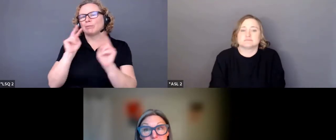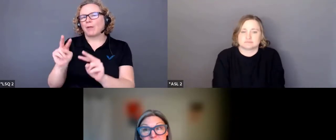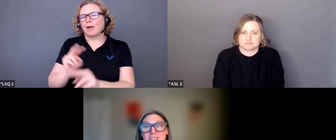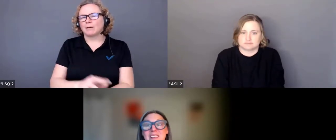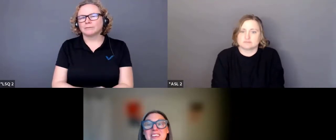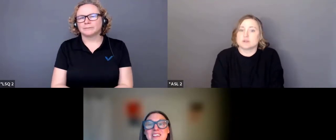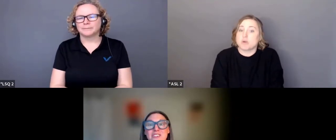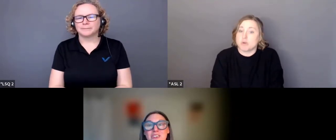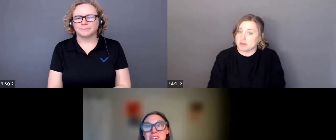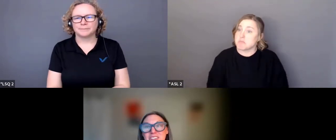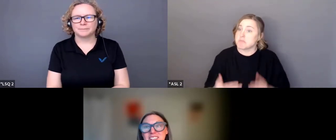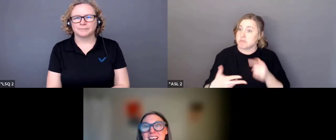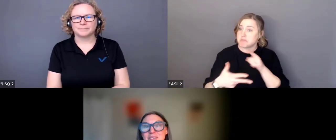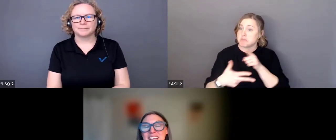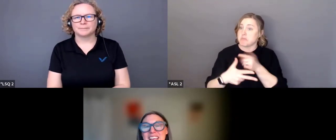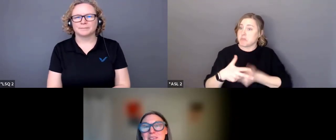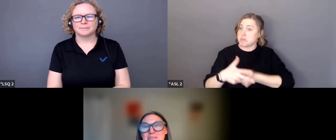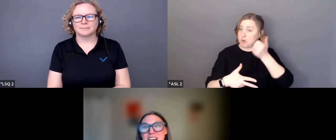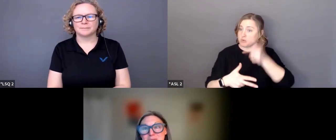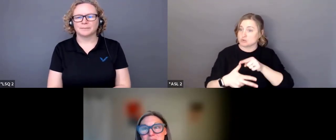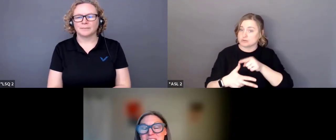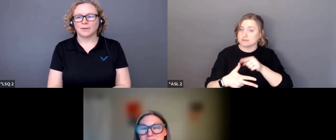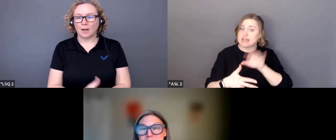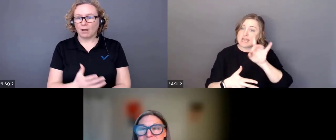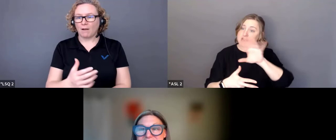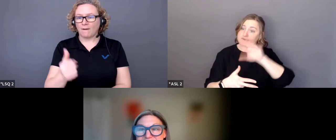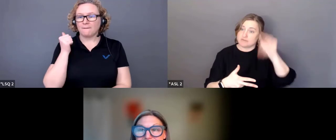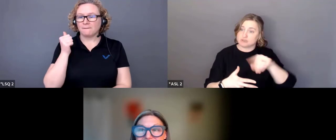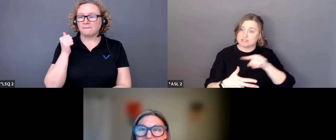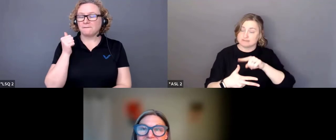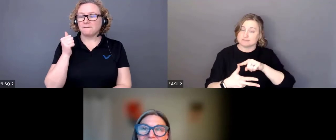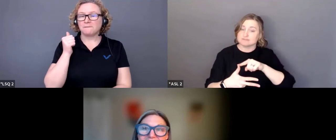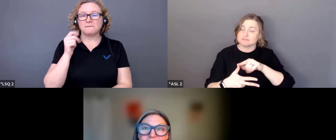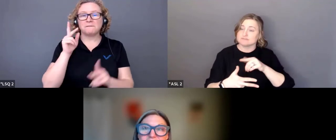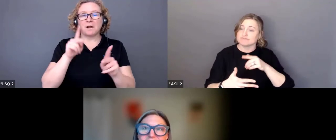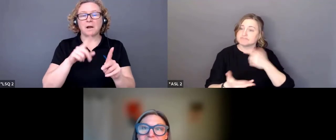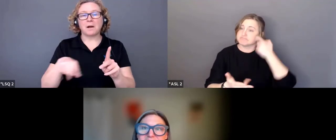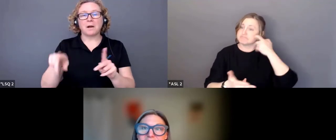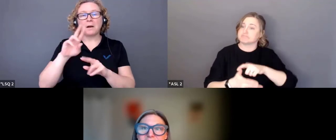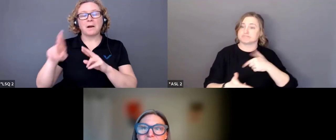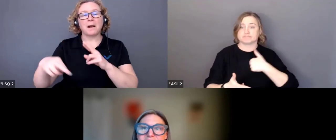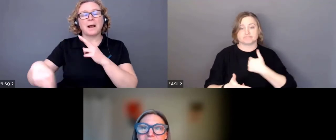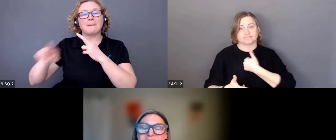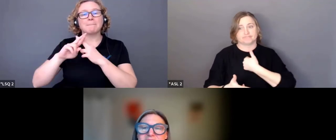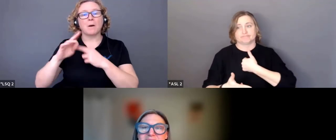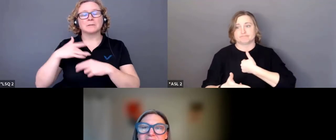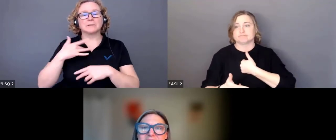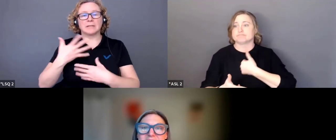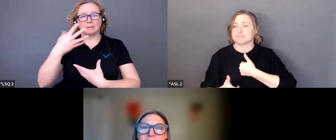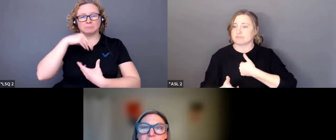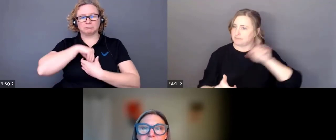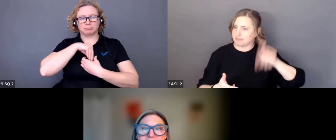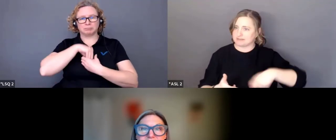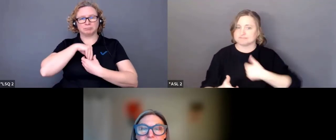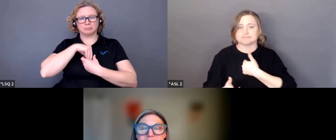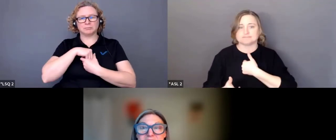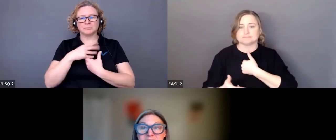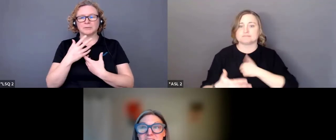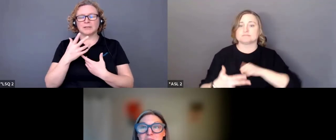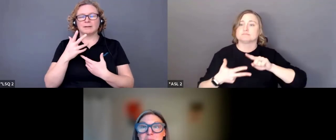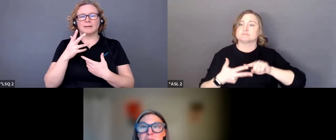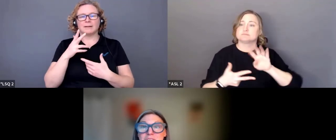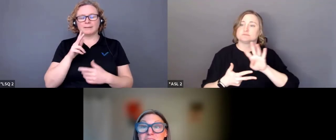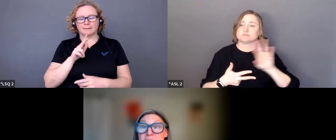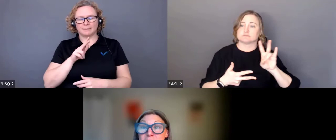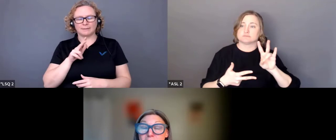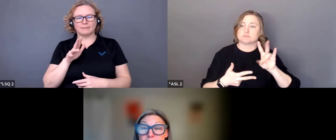So most are at the internal level. 85% of you identified actions at the internal level, and then 47 at